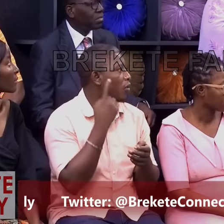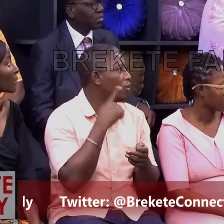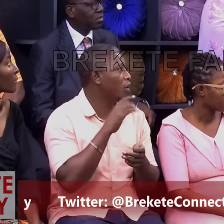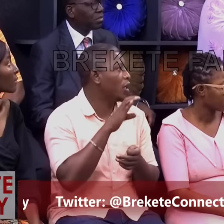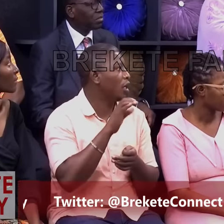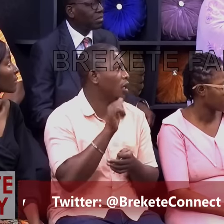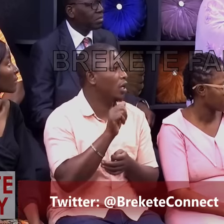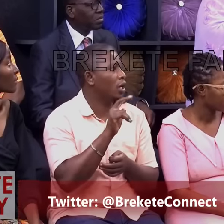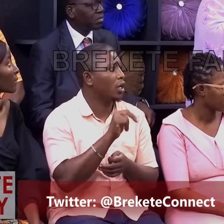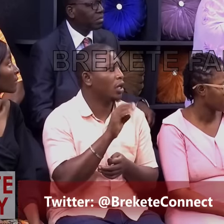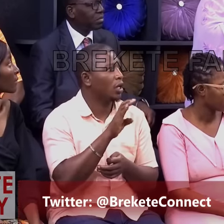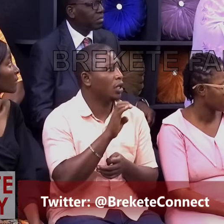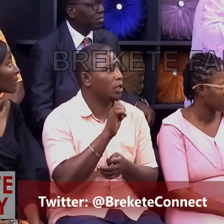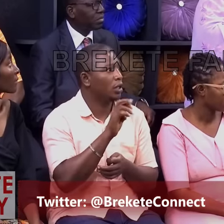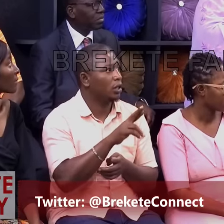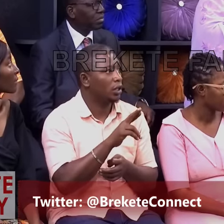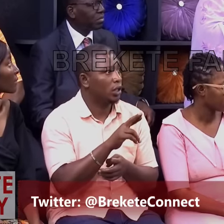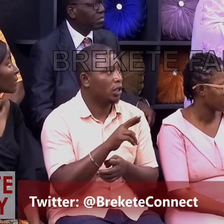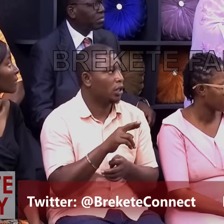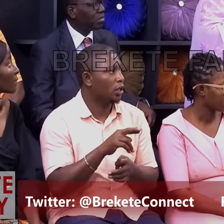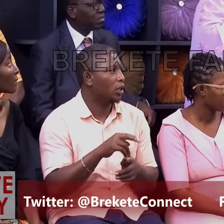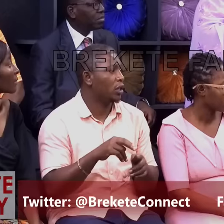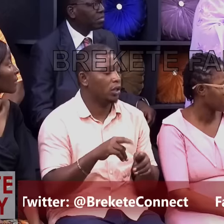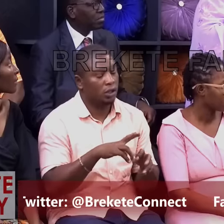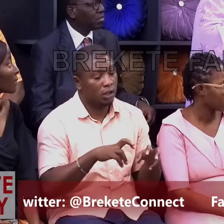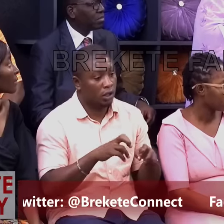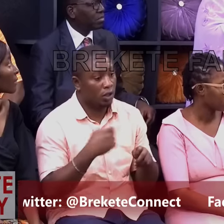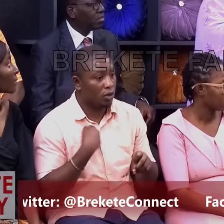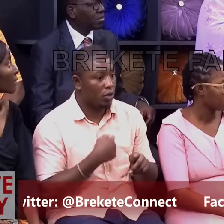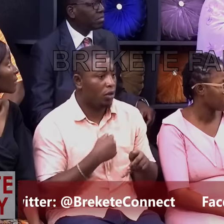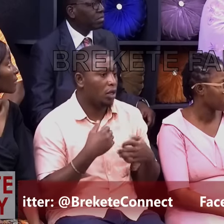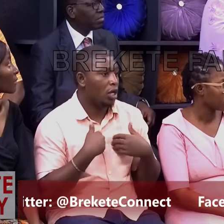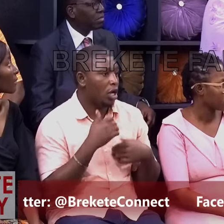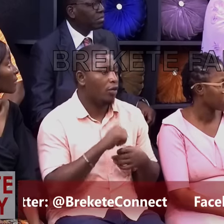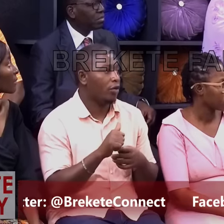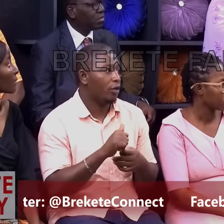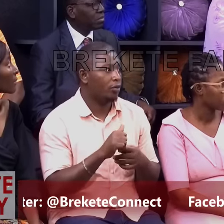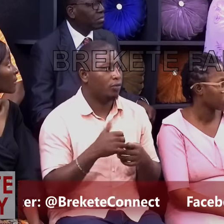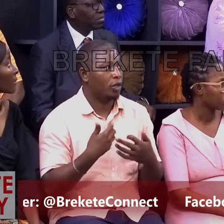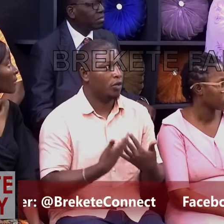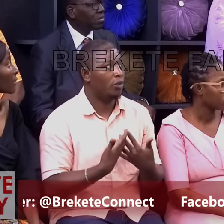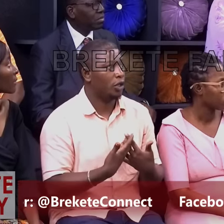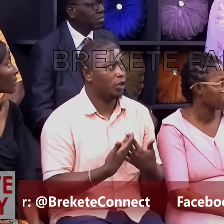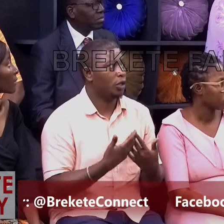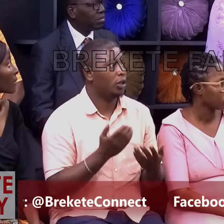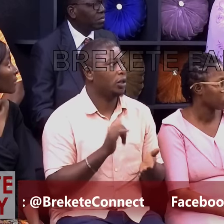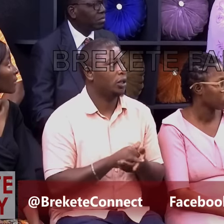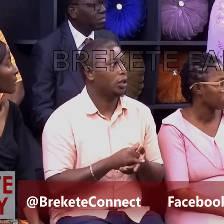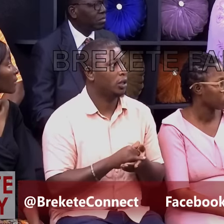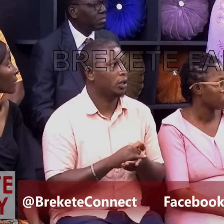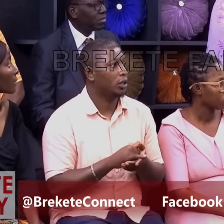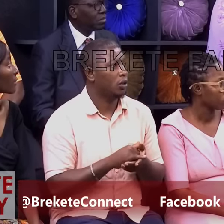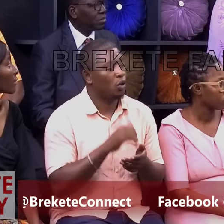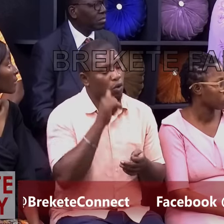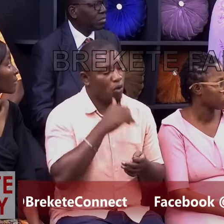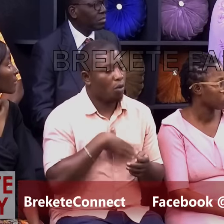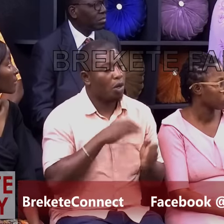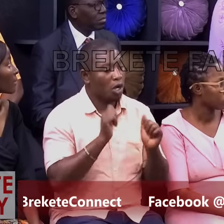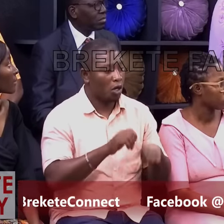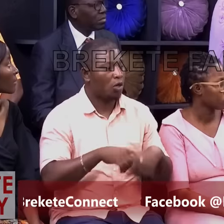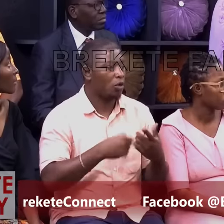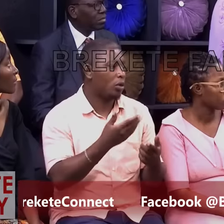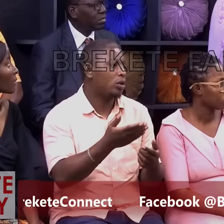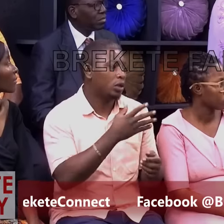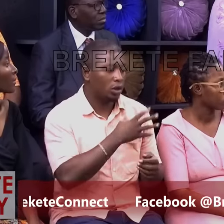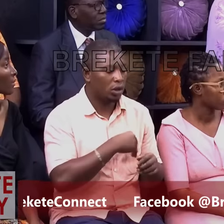cancer screening in apple PSC we have a gular machine that women can go there and